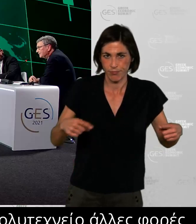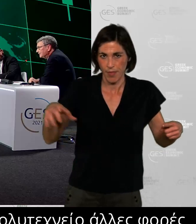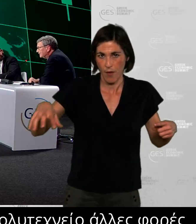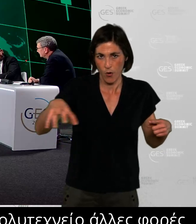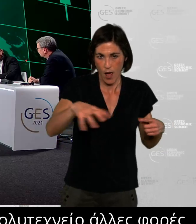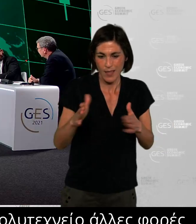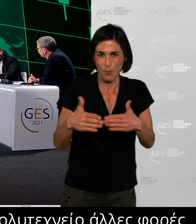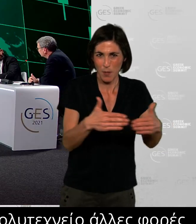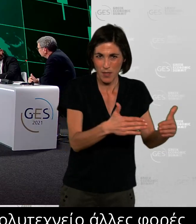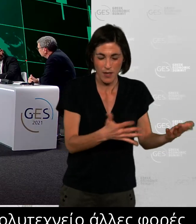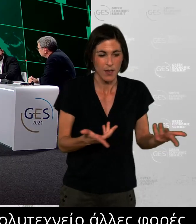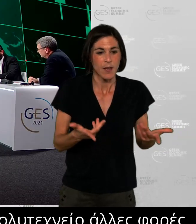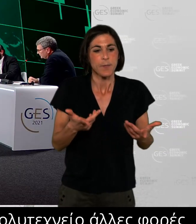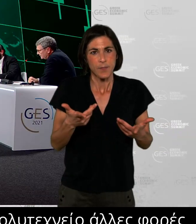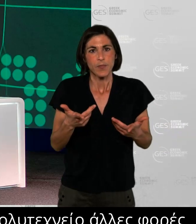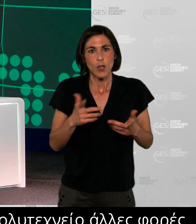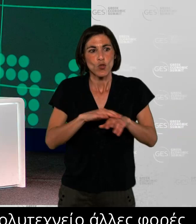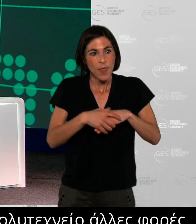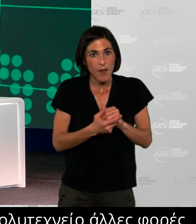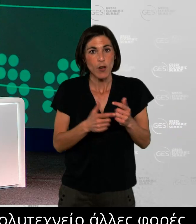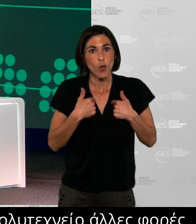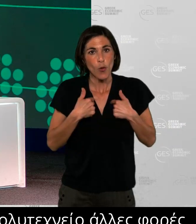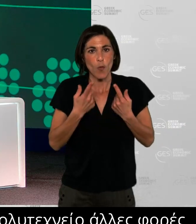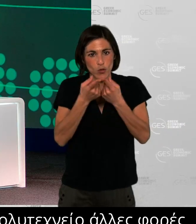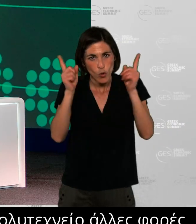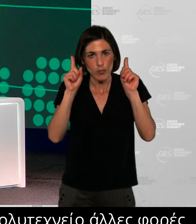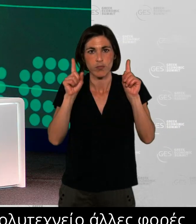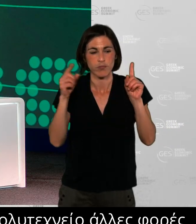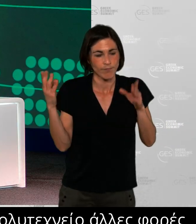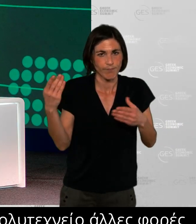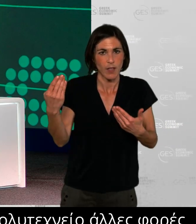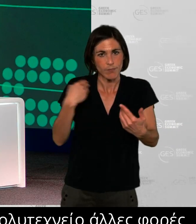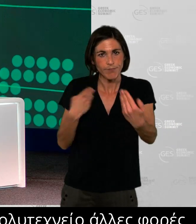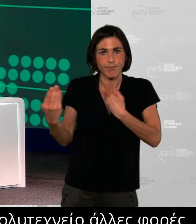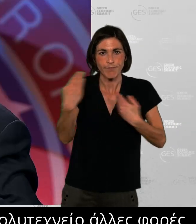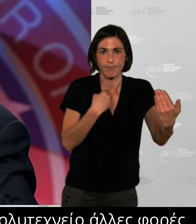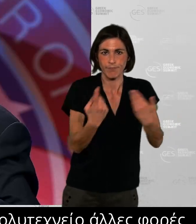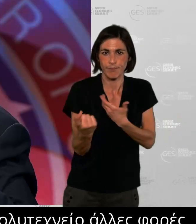did, we signed an MOU to establish the ACG Innovation Hub at Demokritos.